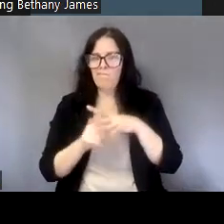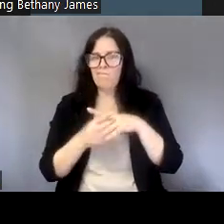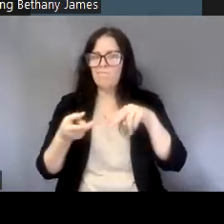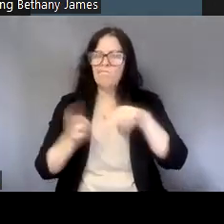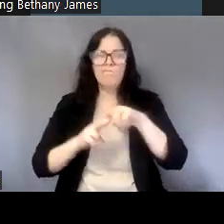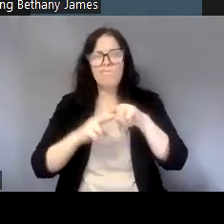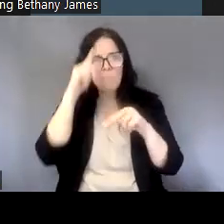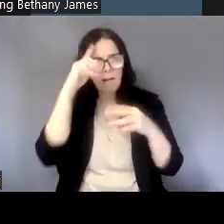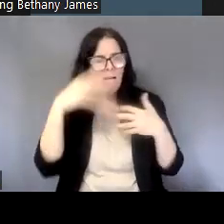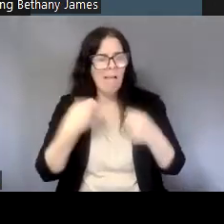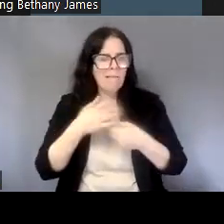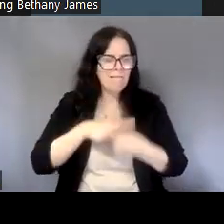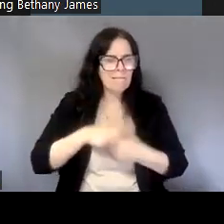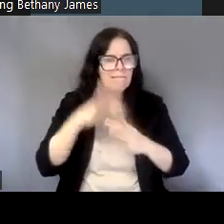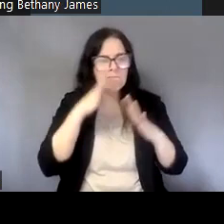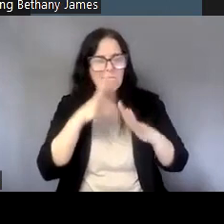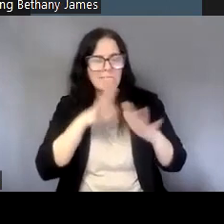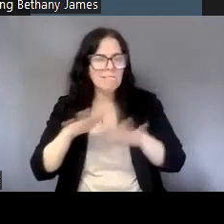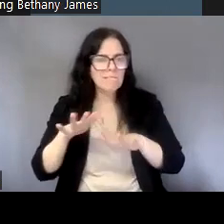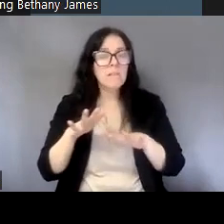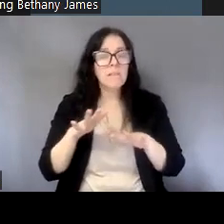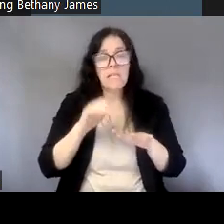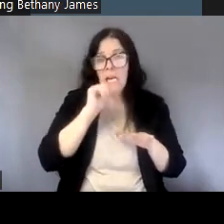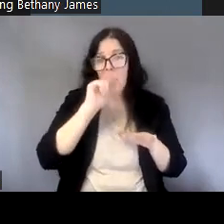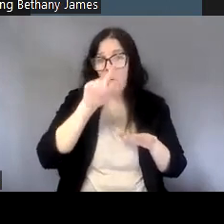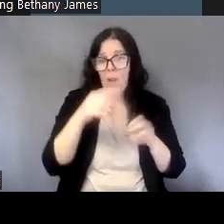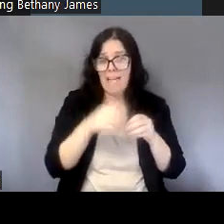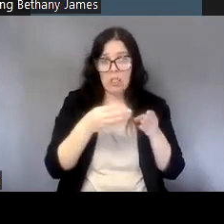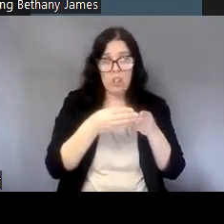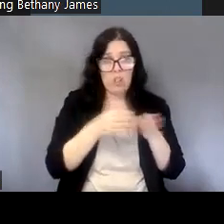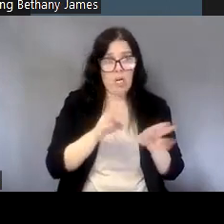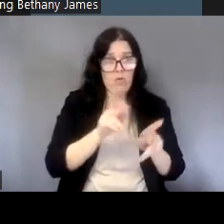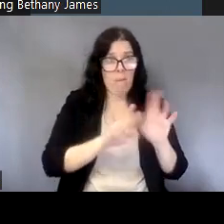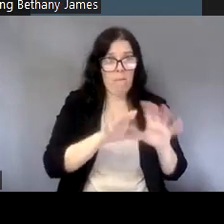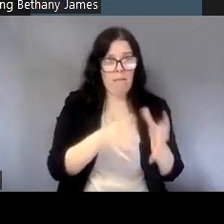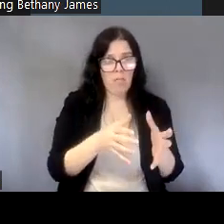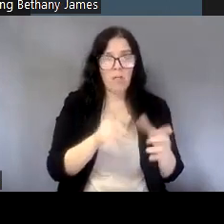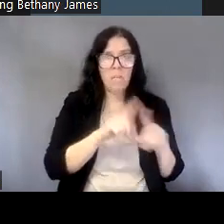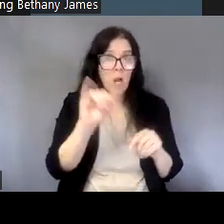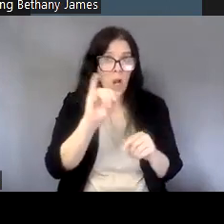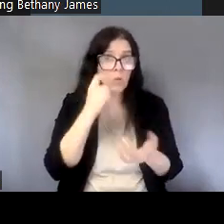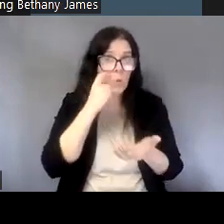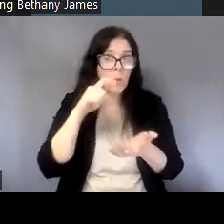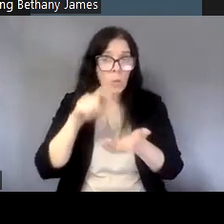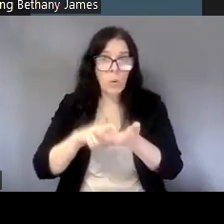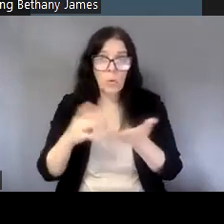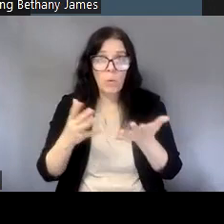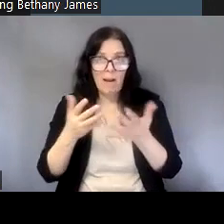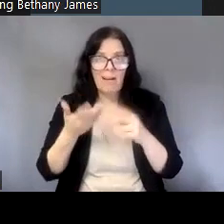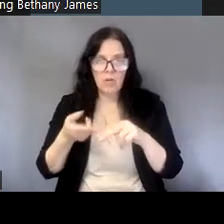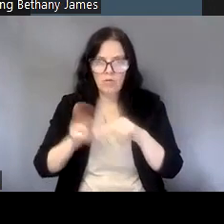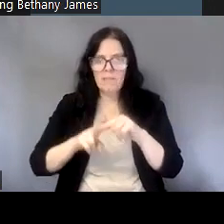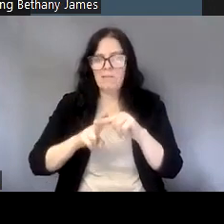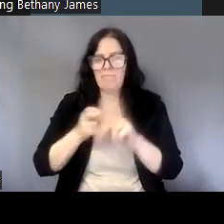issues, not only in the general population, but also what we've noticed is increase in mental